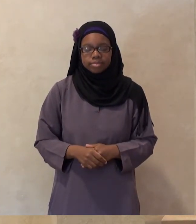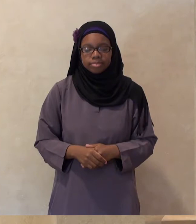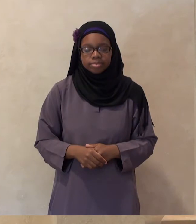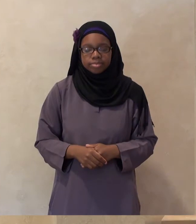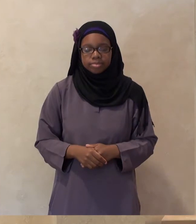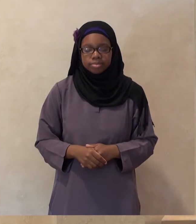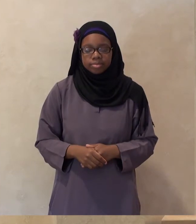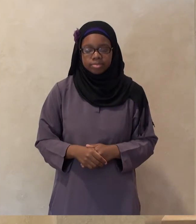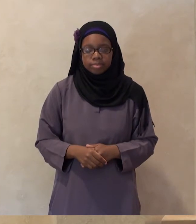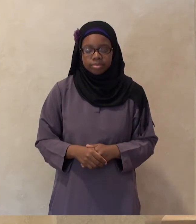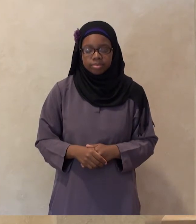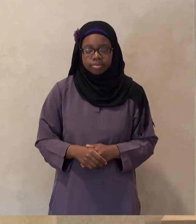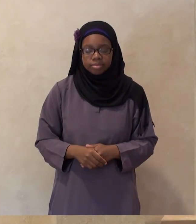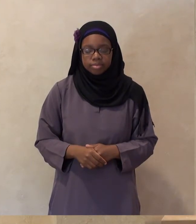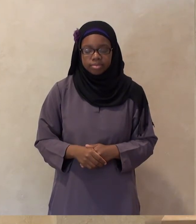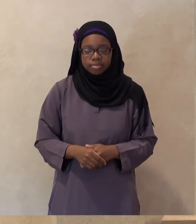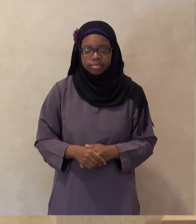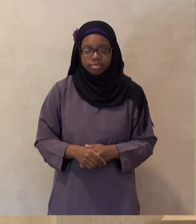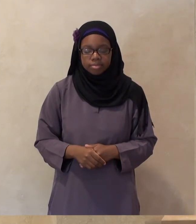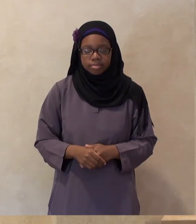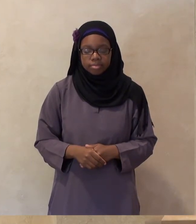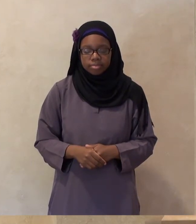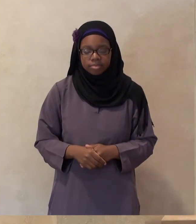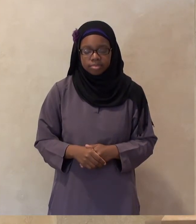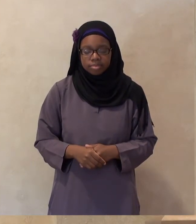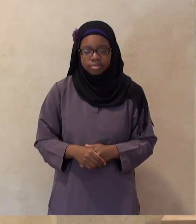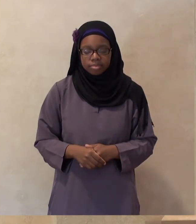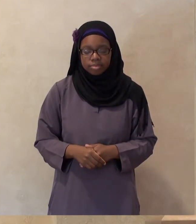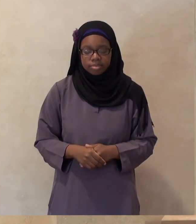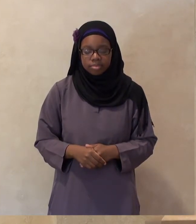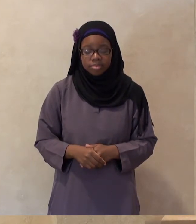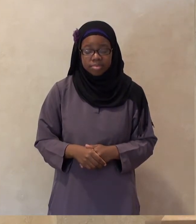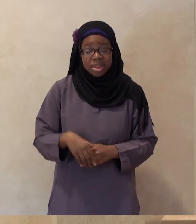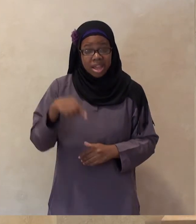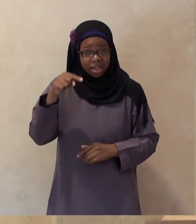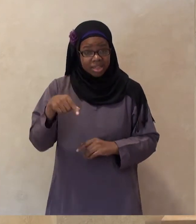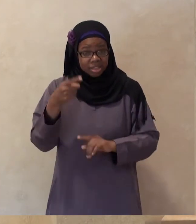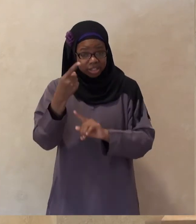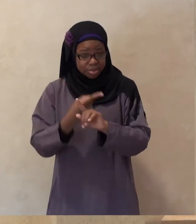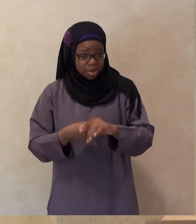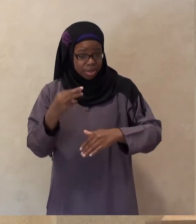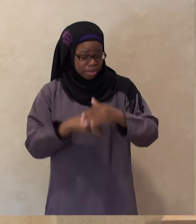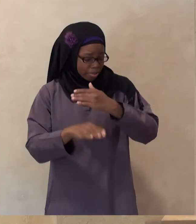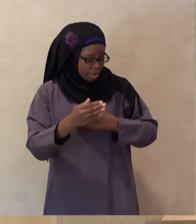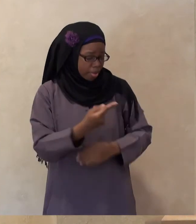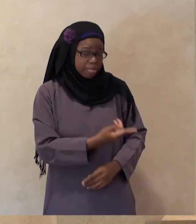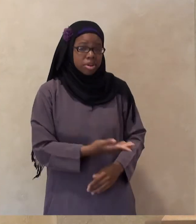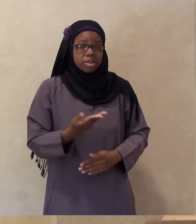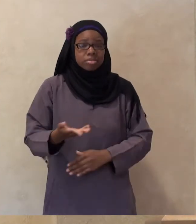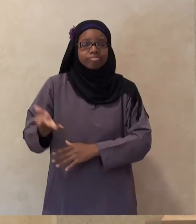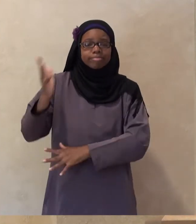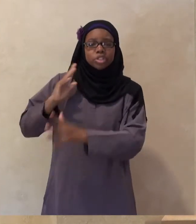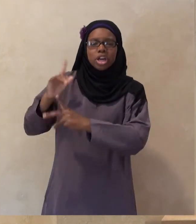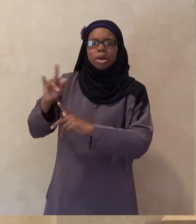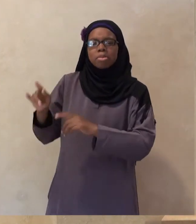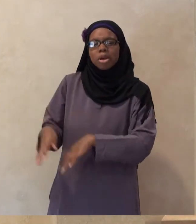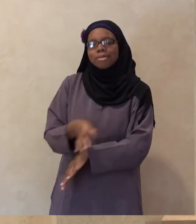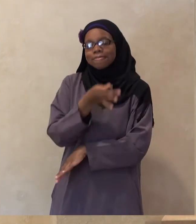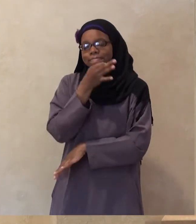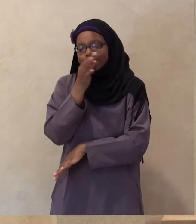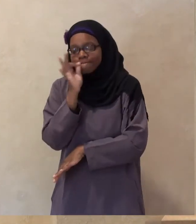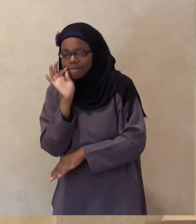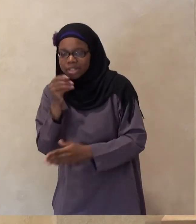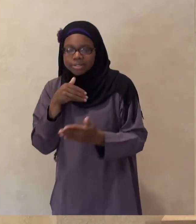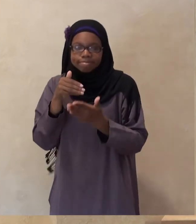Muhammad sallallahu alaihi wasallam particularly used to increase his ibadat, his fasting, his prayers,